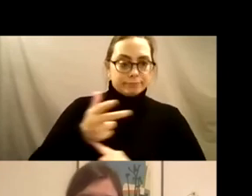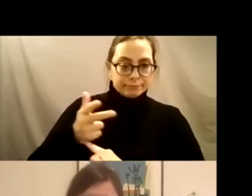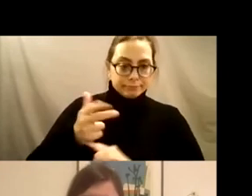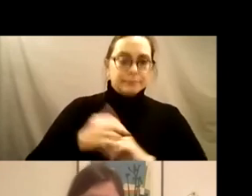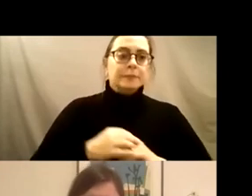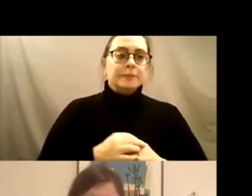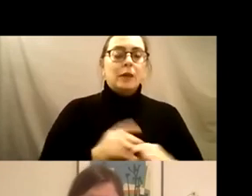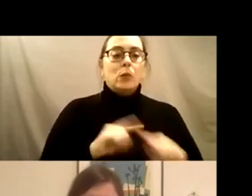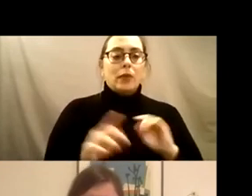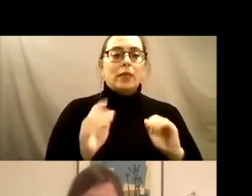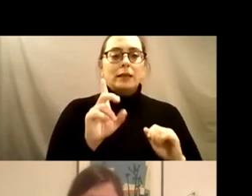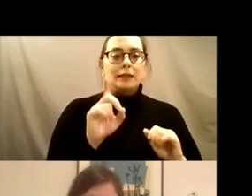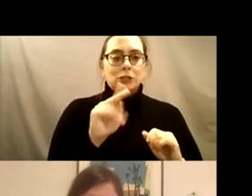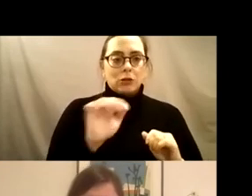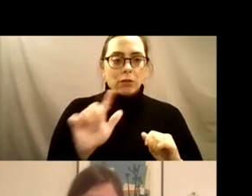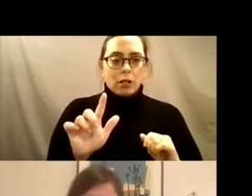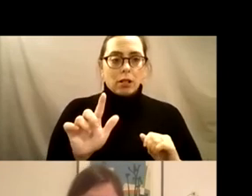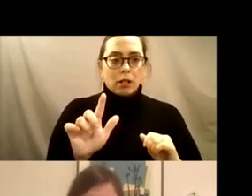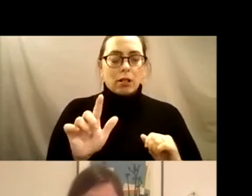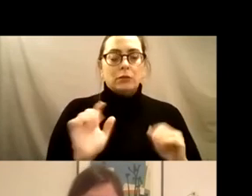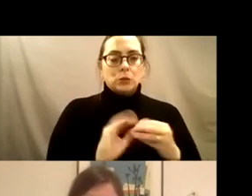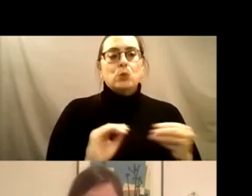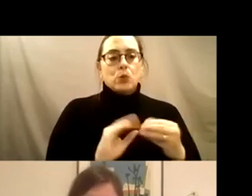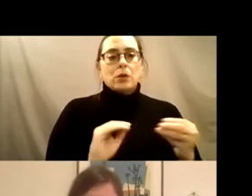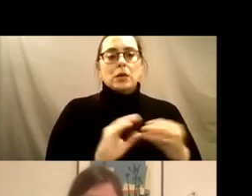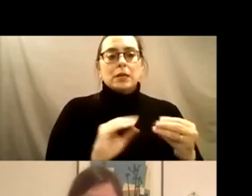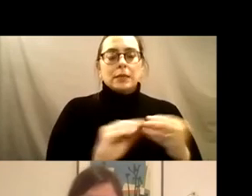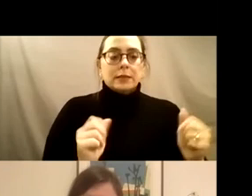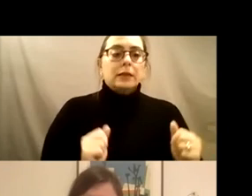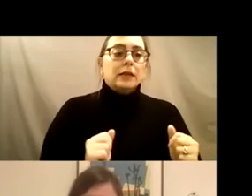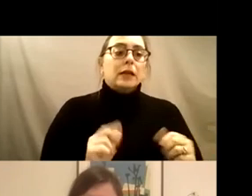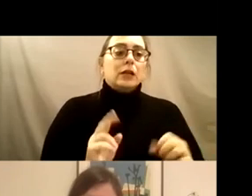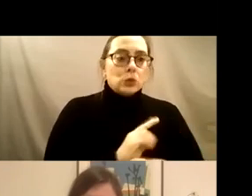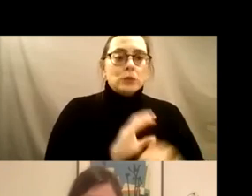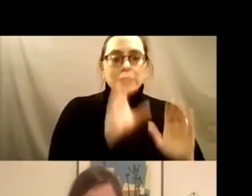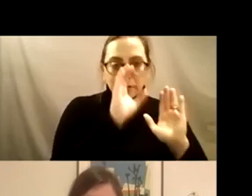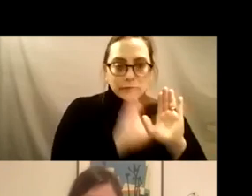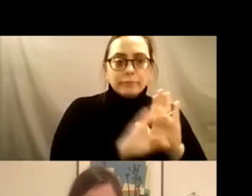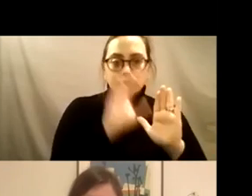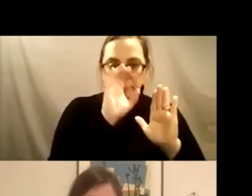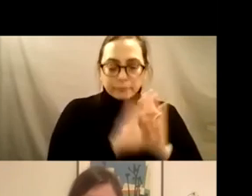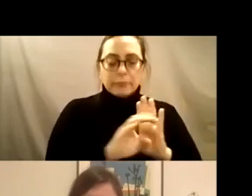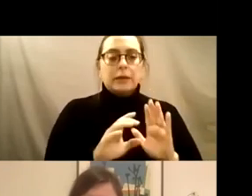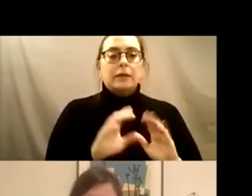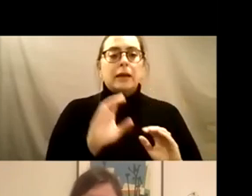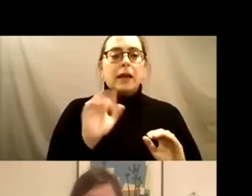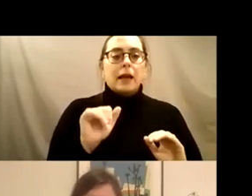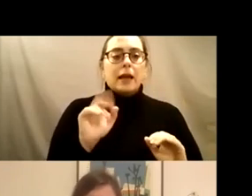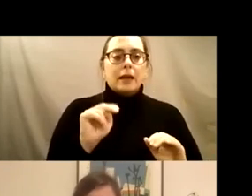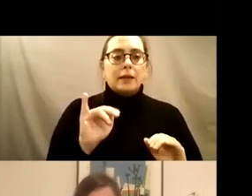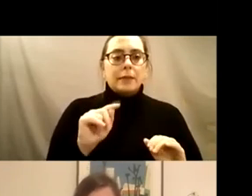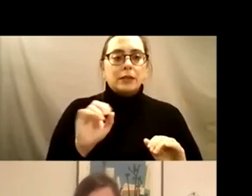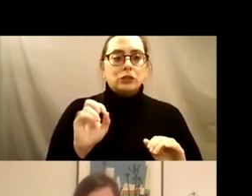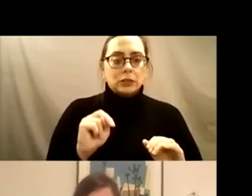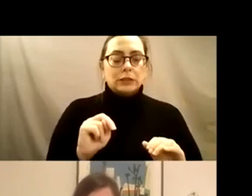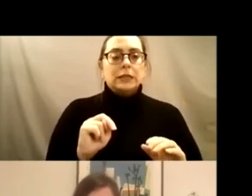with doing digital stories, and so using photographs to kind of animate and visualize